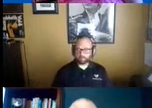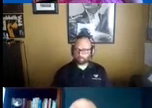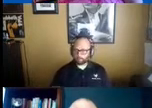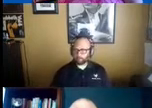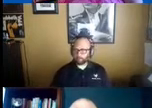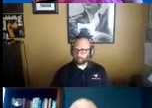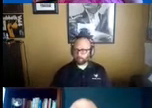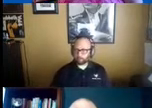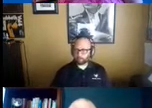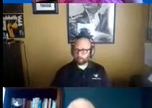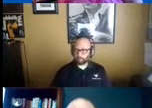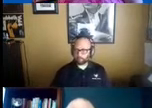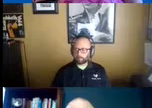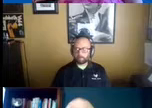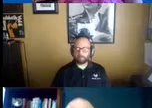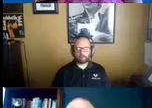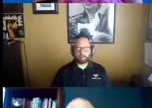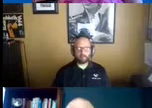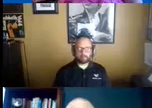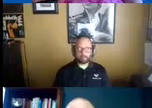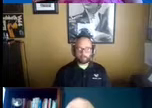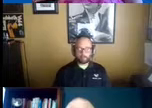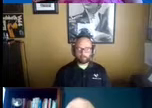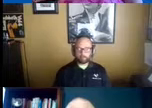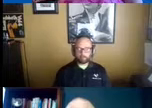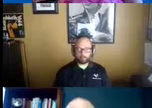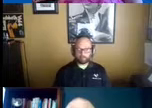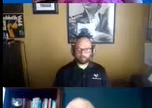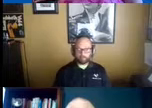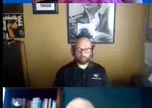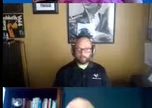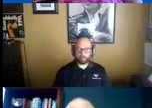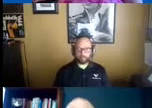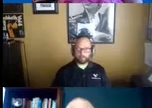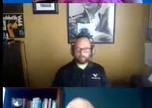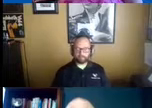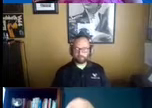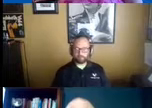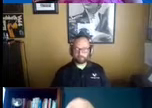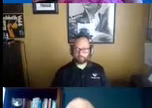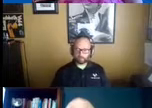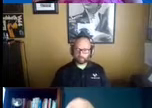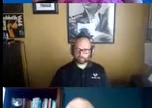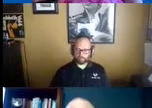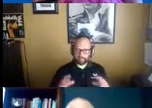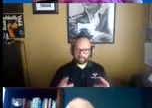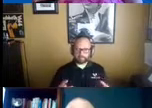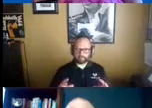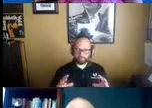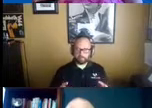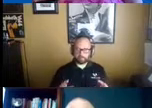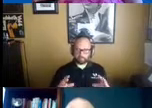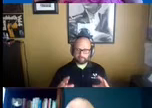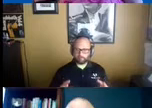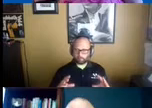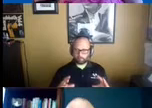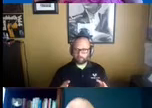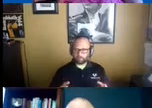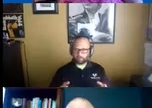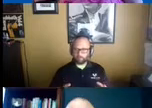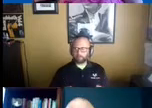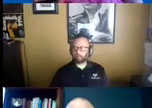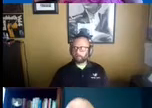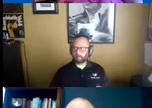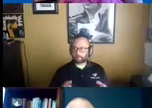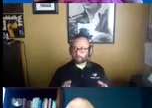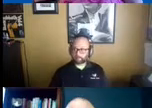ASL interpreter on here, and you can pin his video, so that video is the video you